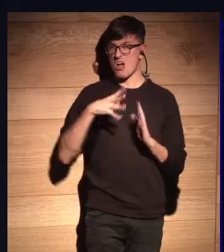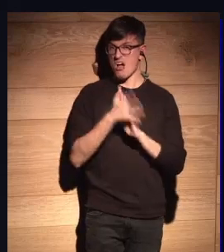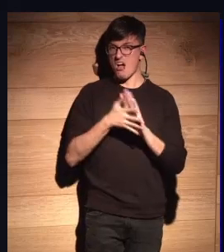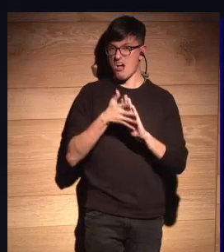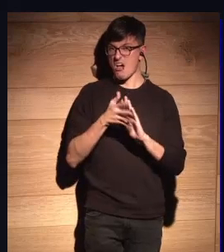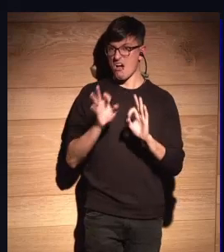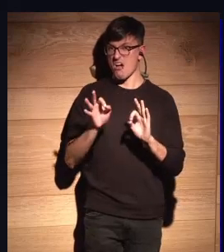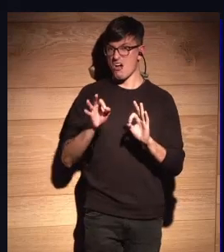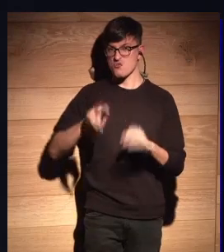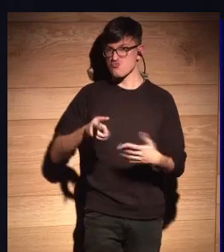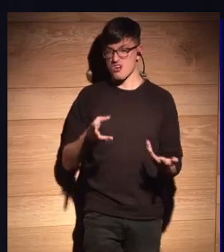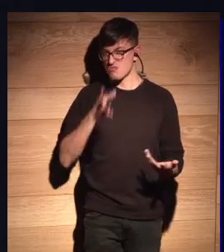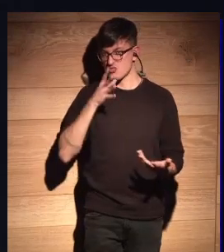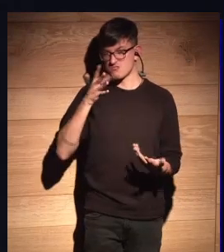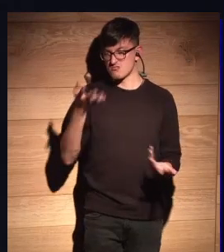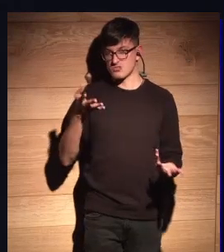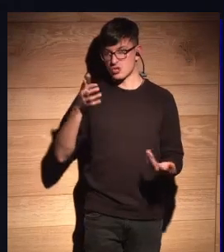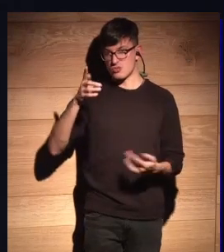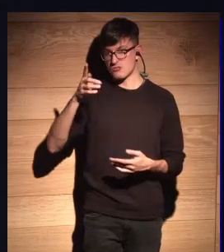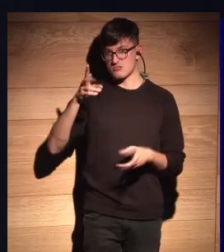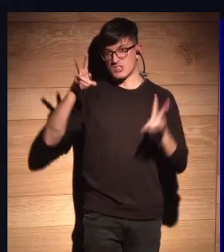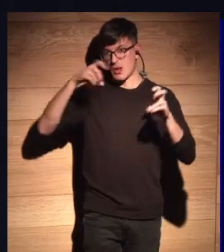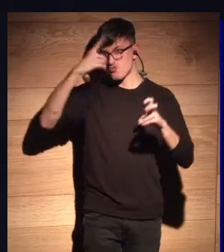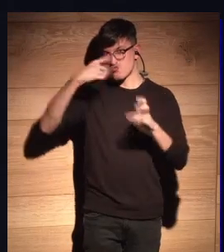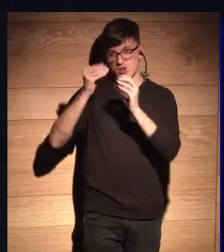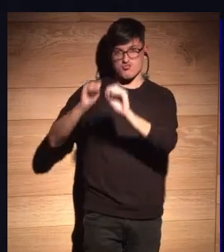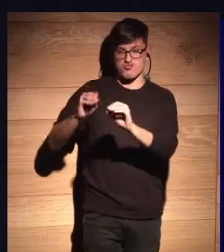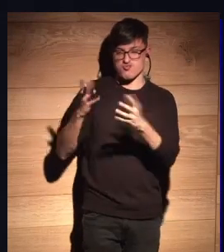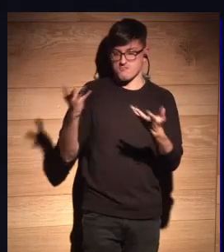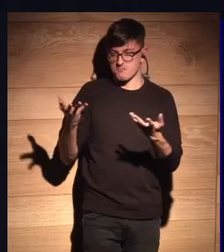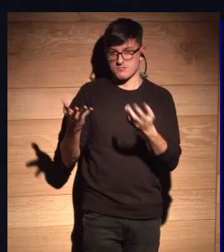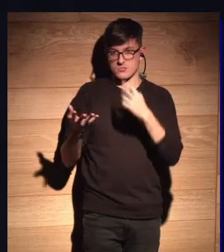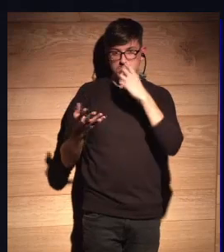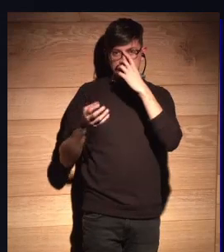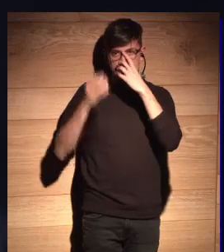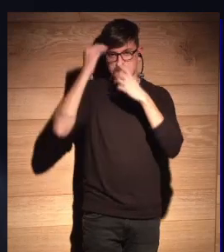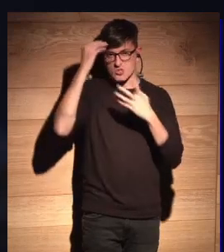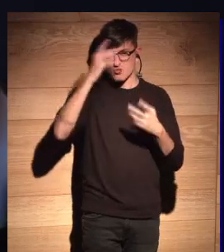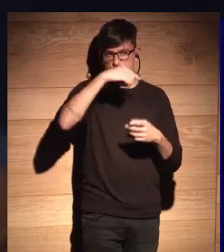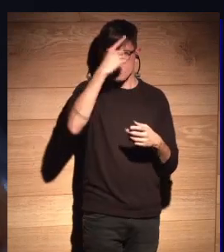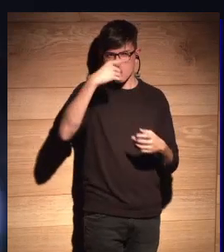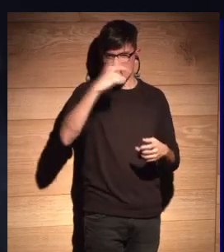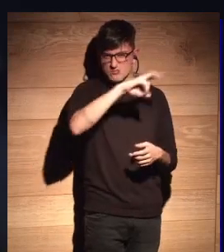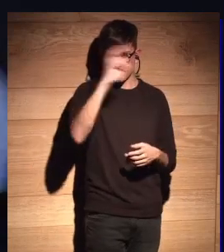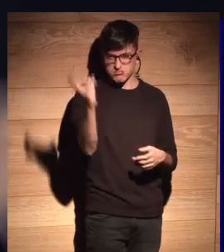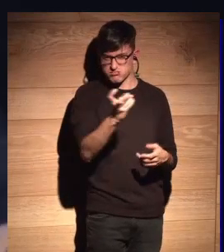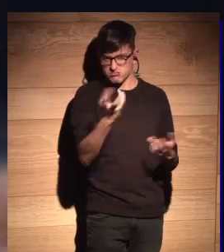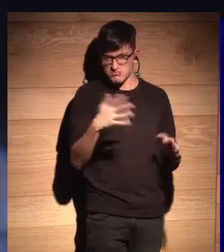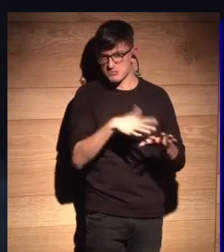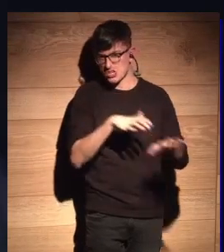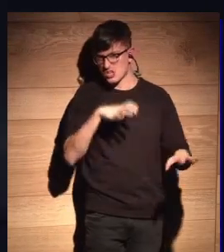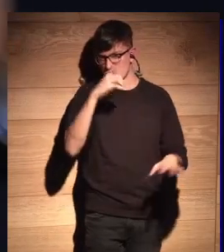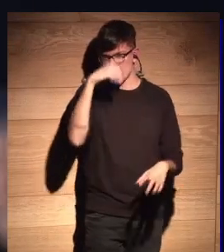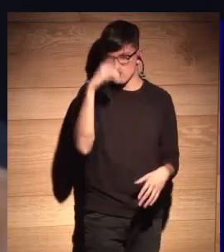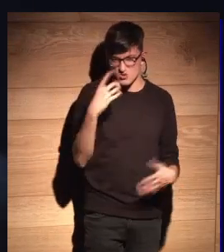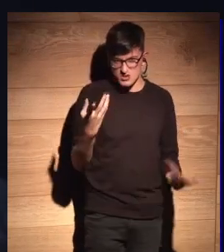in not only that culture, but any culture, I think if people start to understand that the neighbor, the